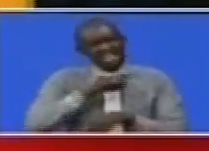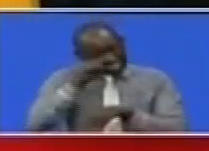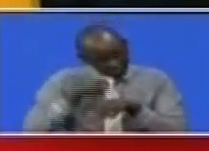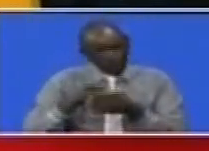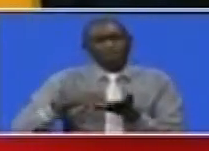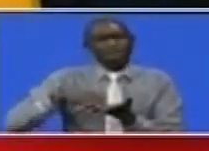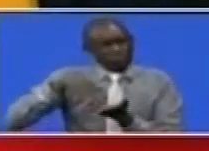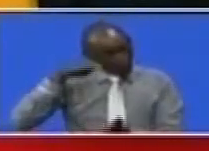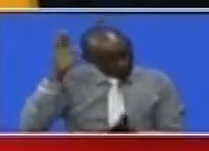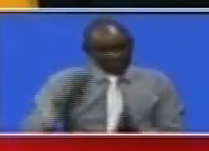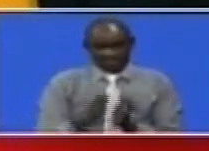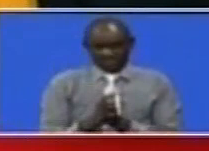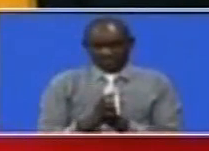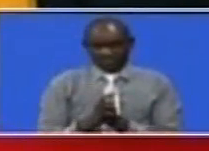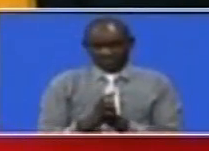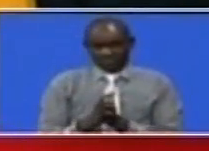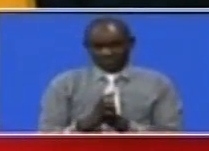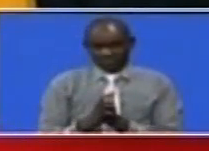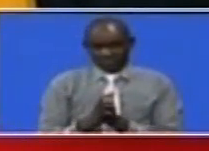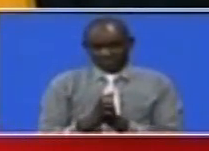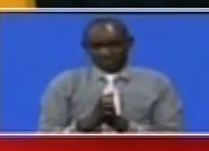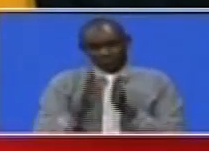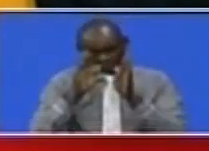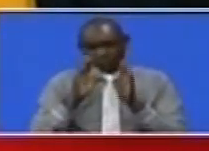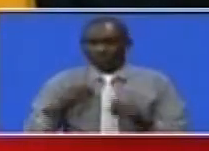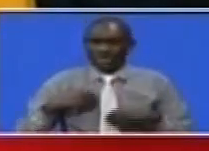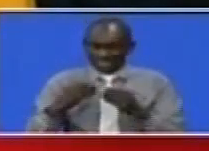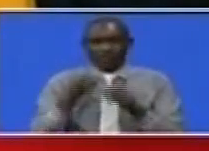most valuable resource.